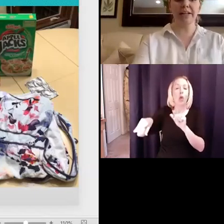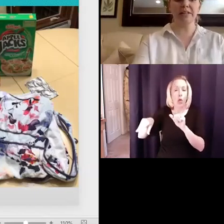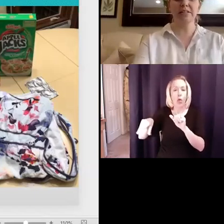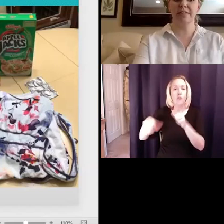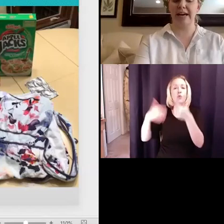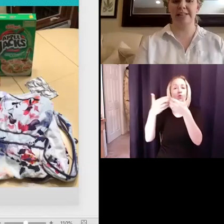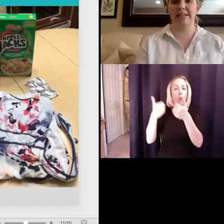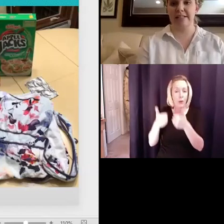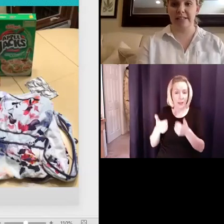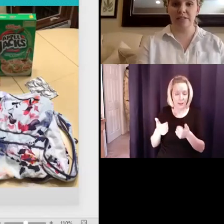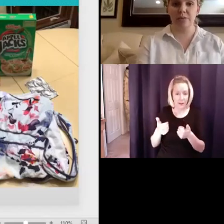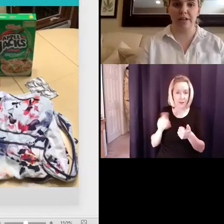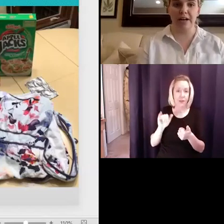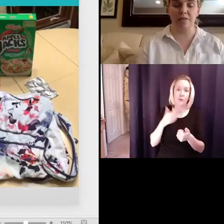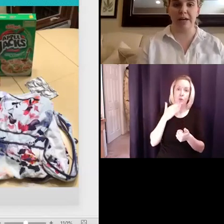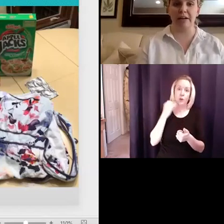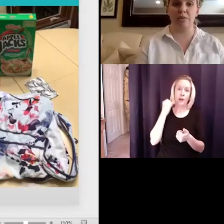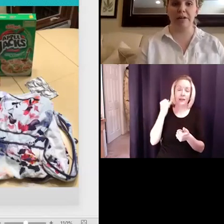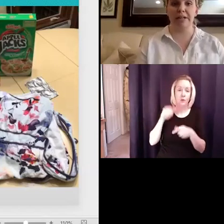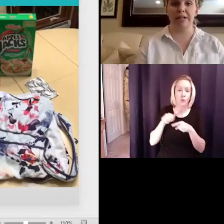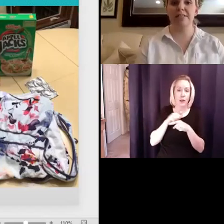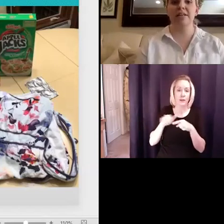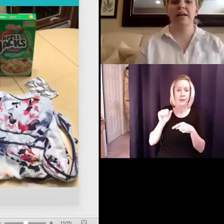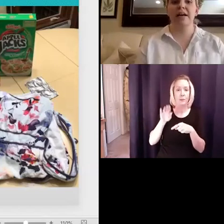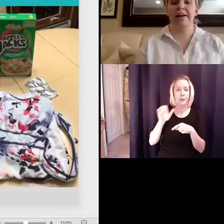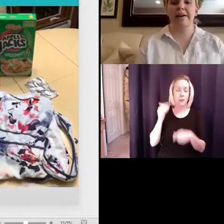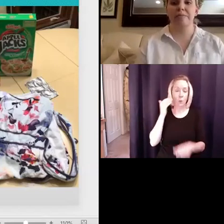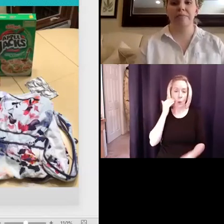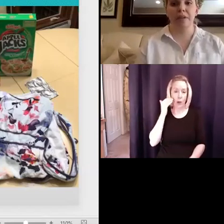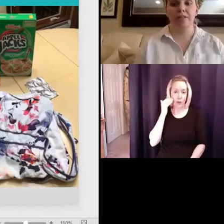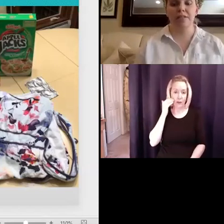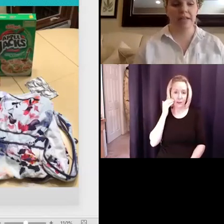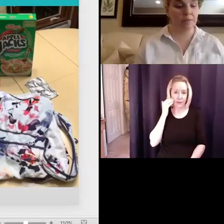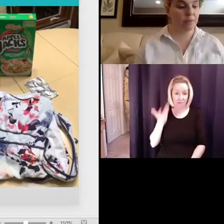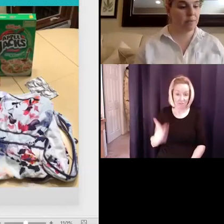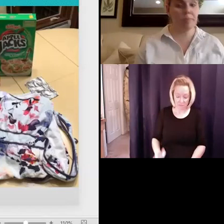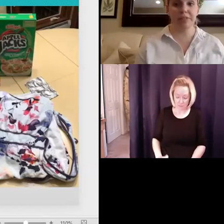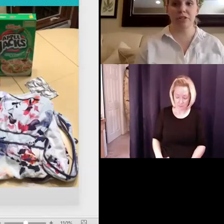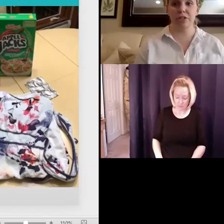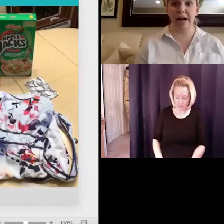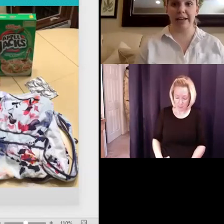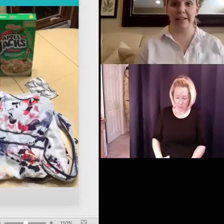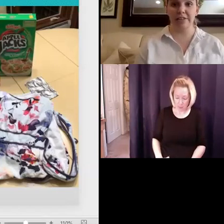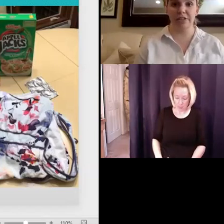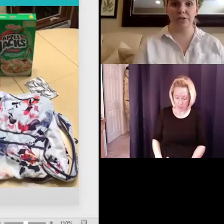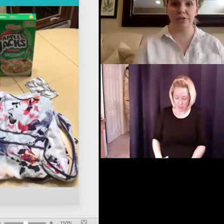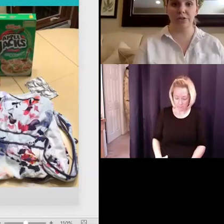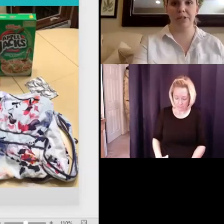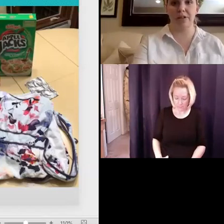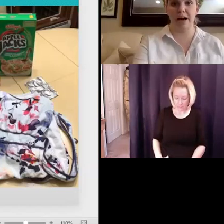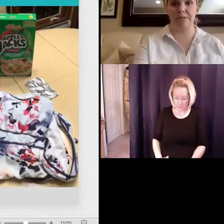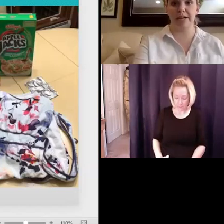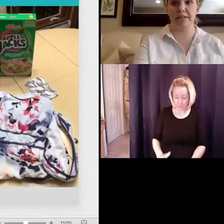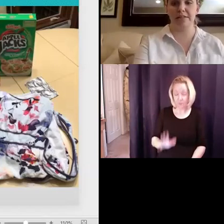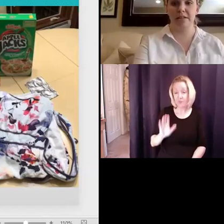really like that as an idea to work on alphabet awareness. A tip would maybe be to try to use